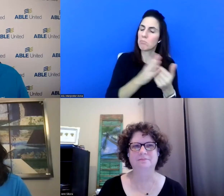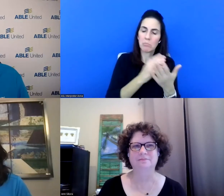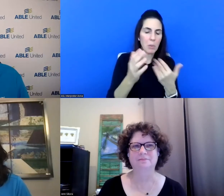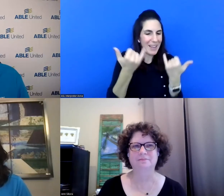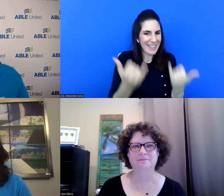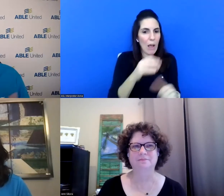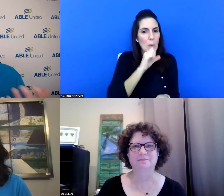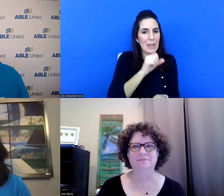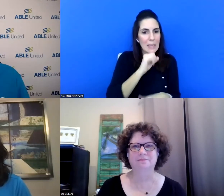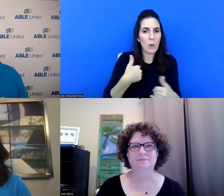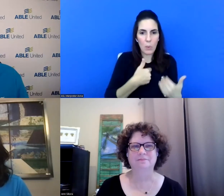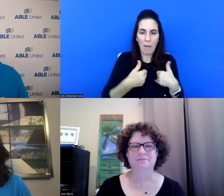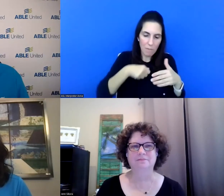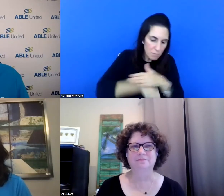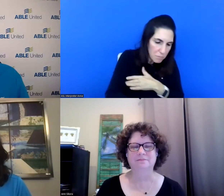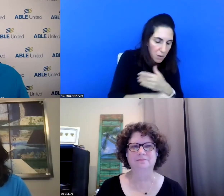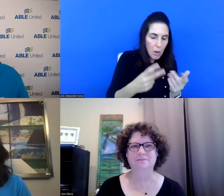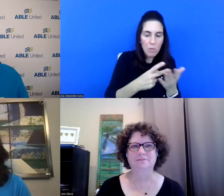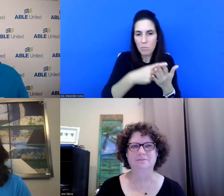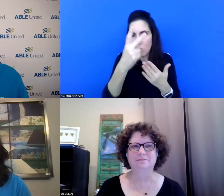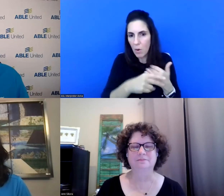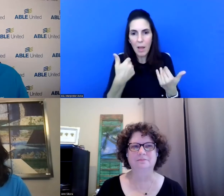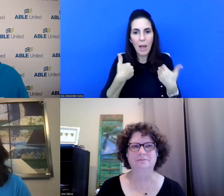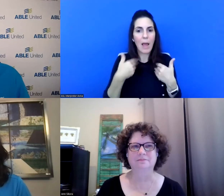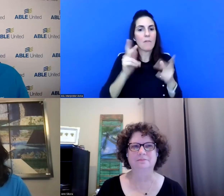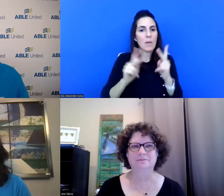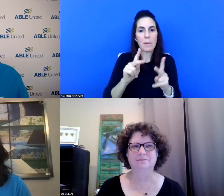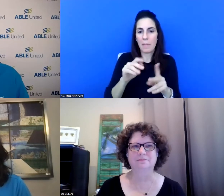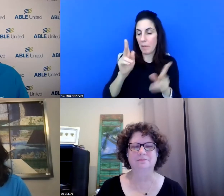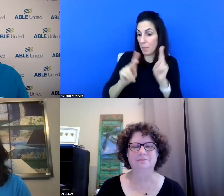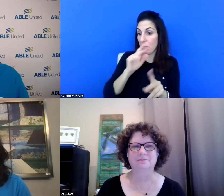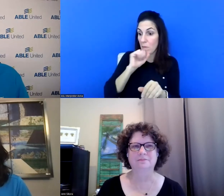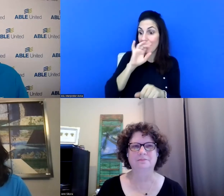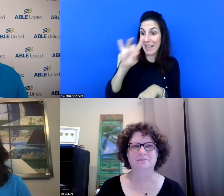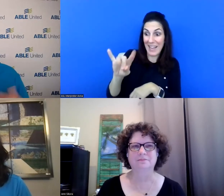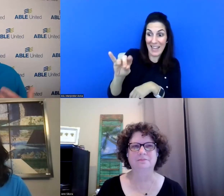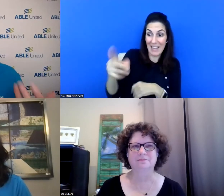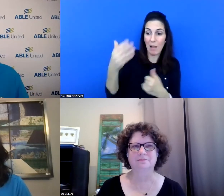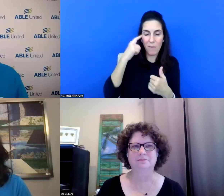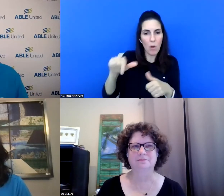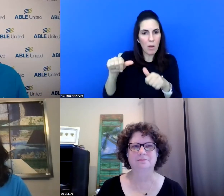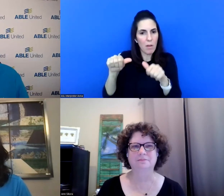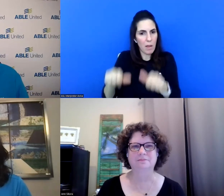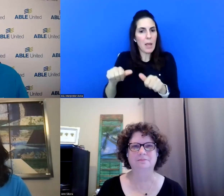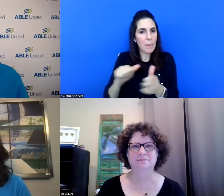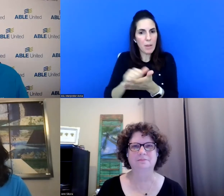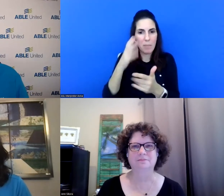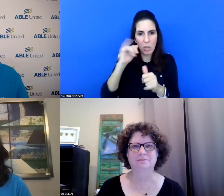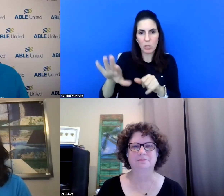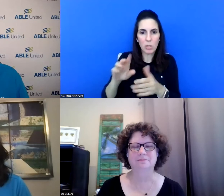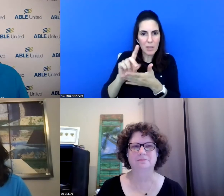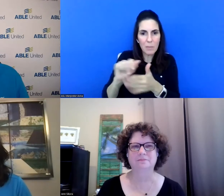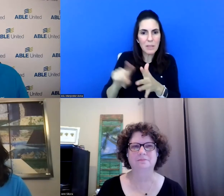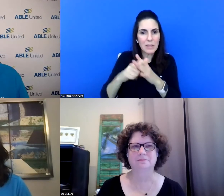We have newborns on our program, but we have individuals in their 80s that have an ABLE account because their disability occurred in their youth.